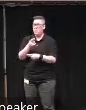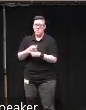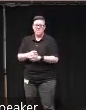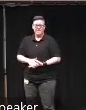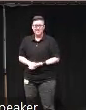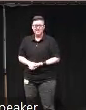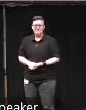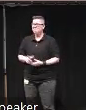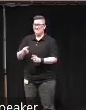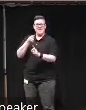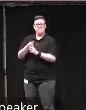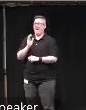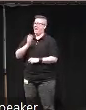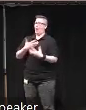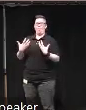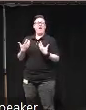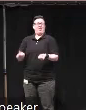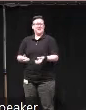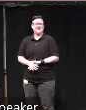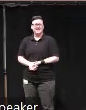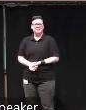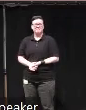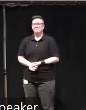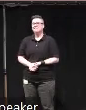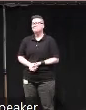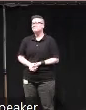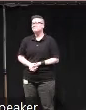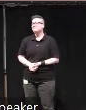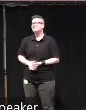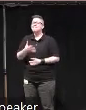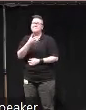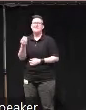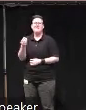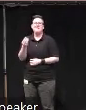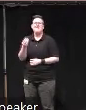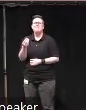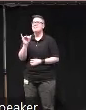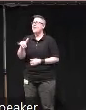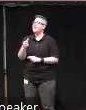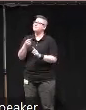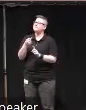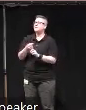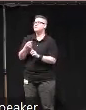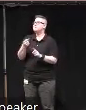that affects our overall wellness, and also our